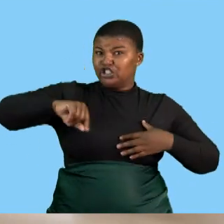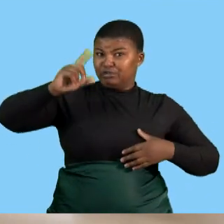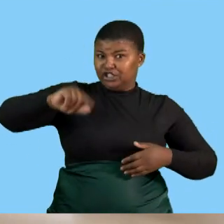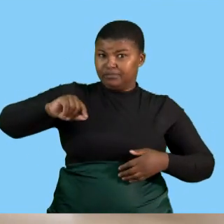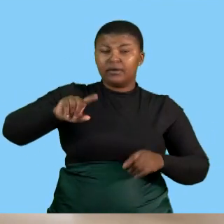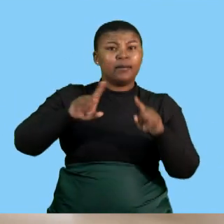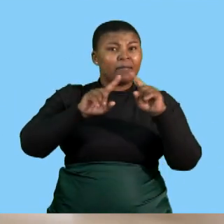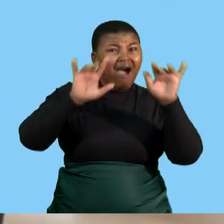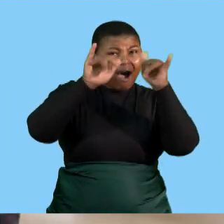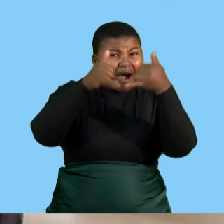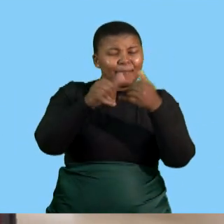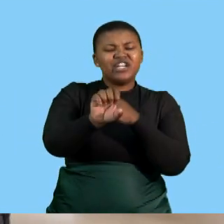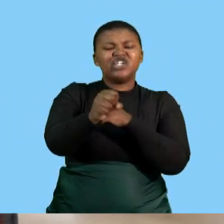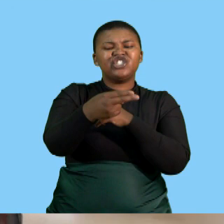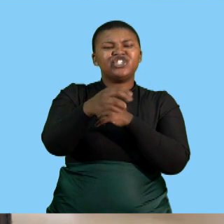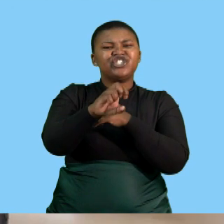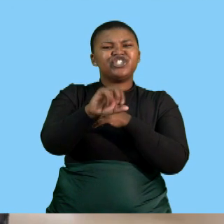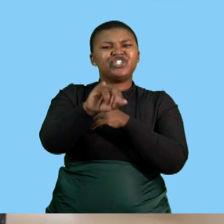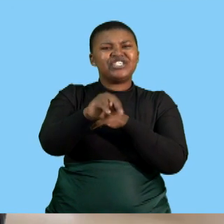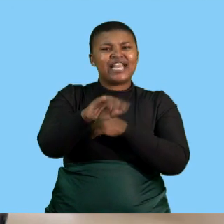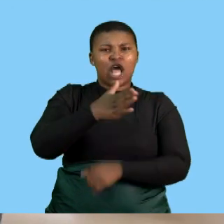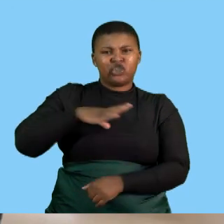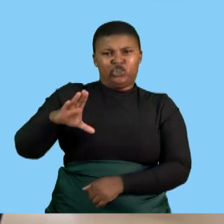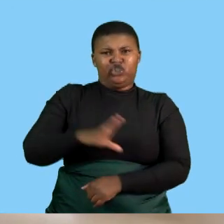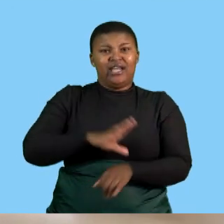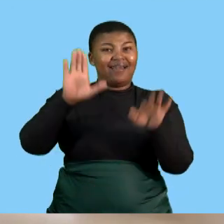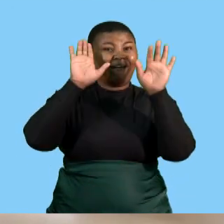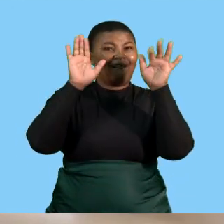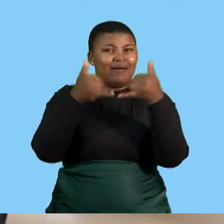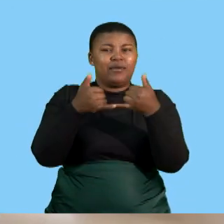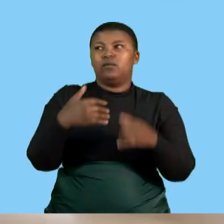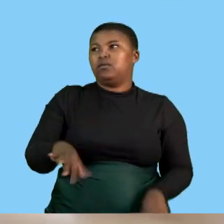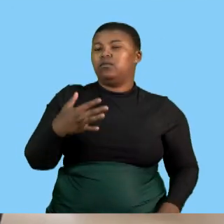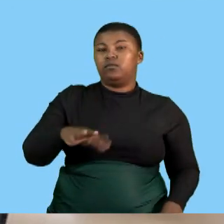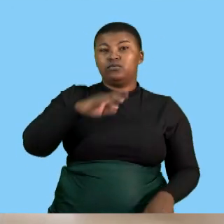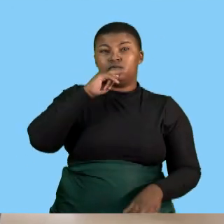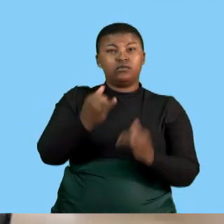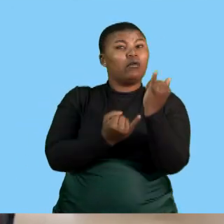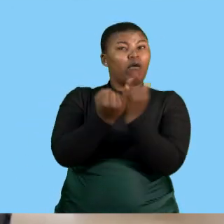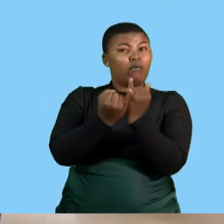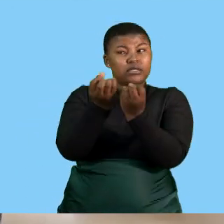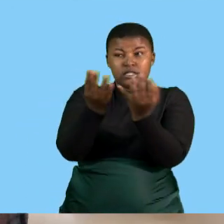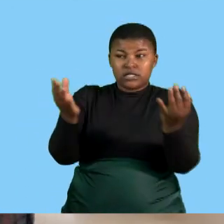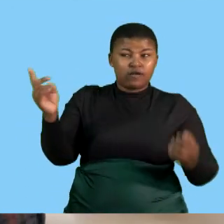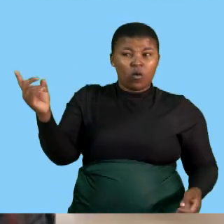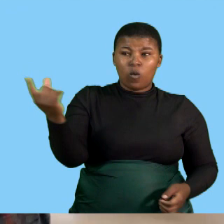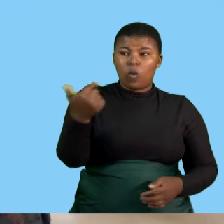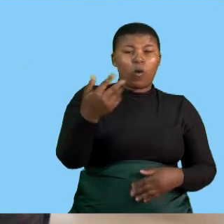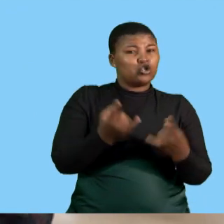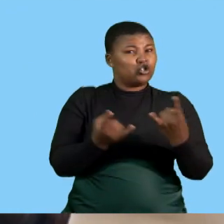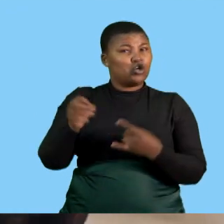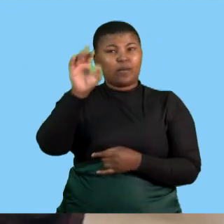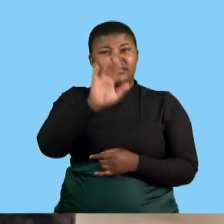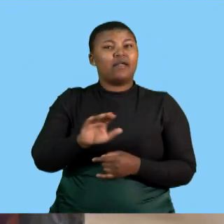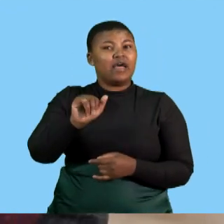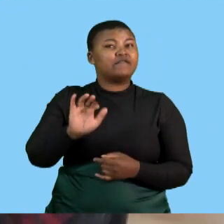business, which is then direct competition for all the clothing businesses in South Africa or locally.